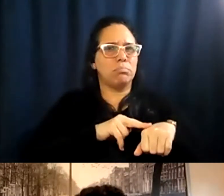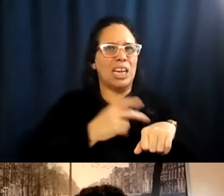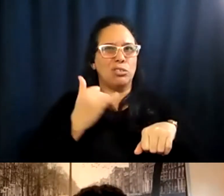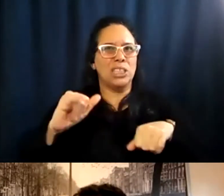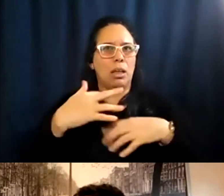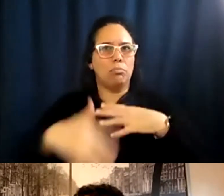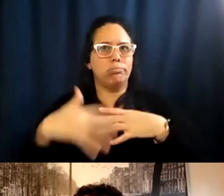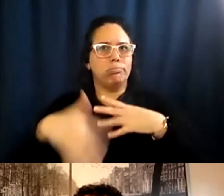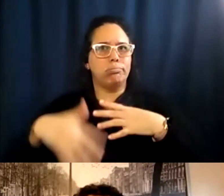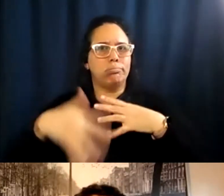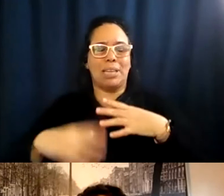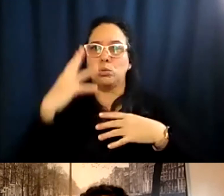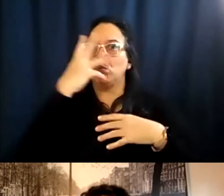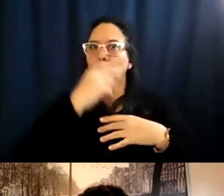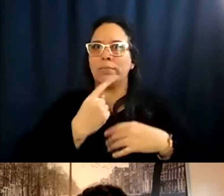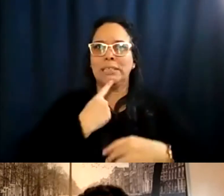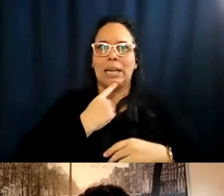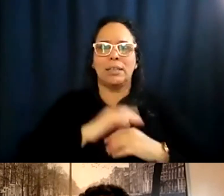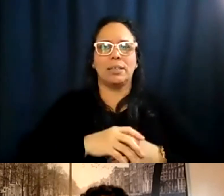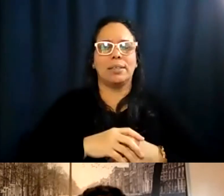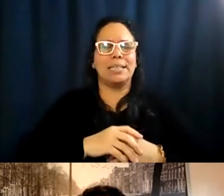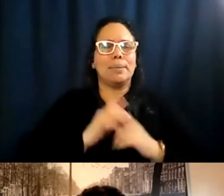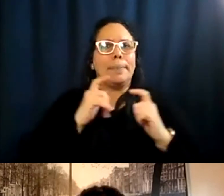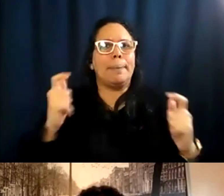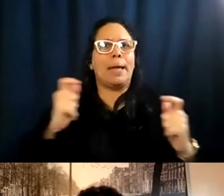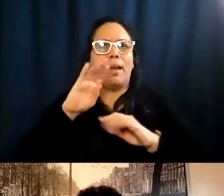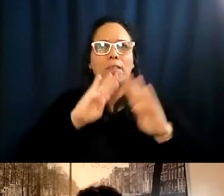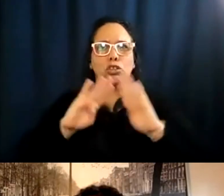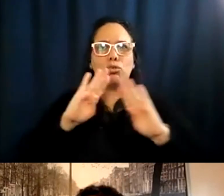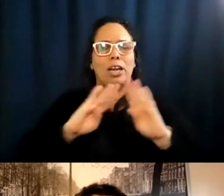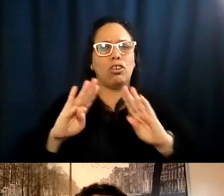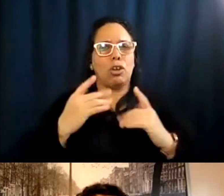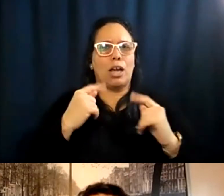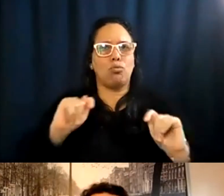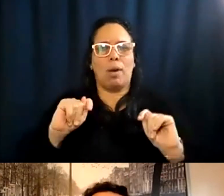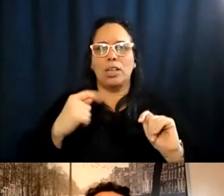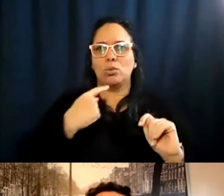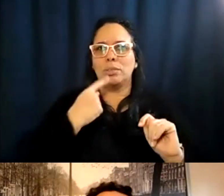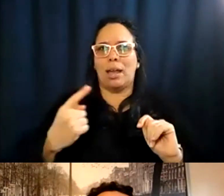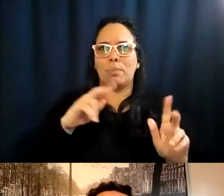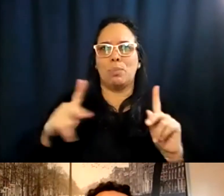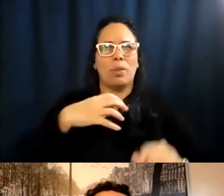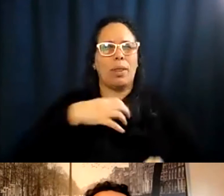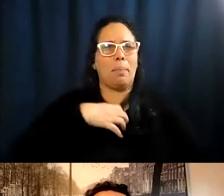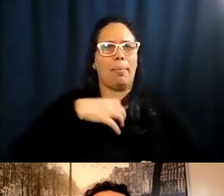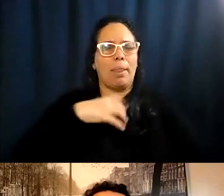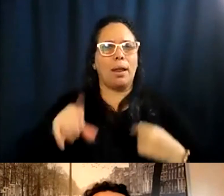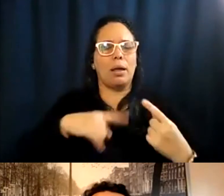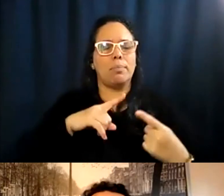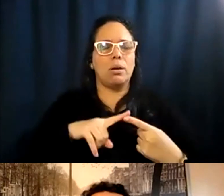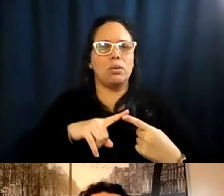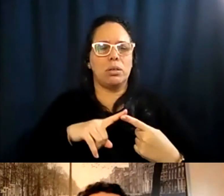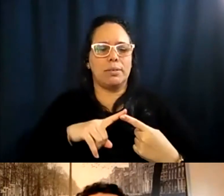said. And second, that is one of my biggest frustrations that I try to tell people when they complain about